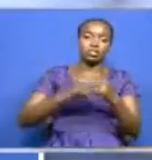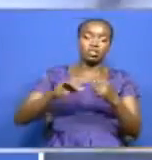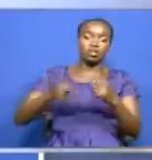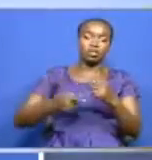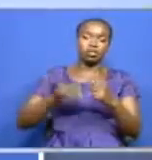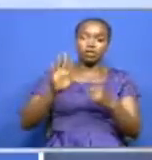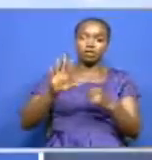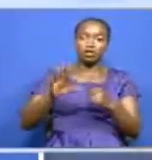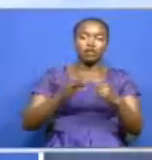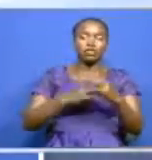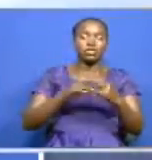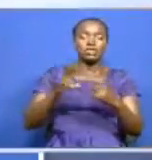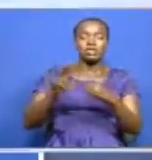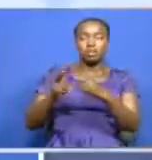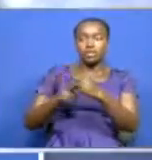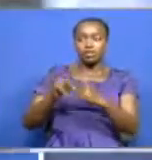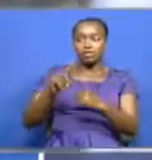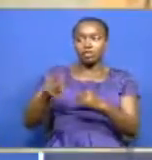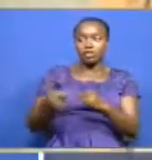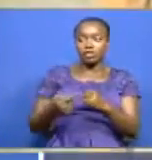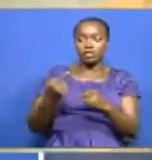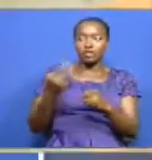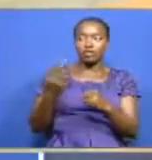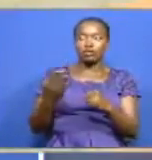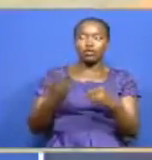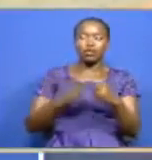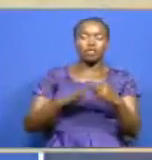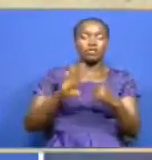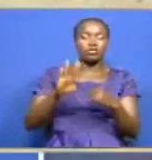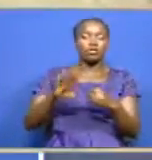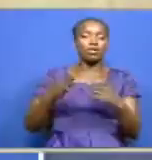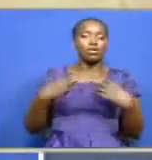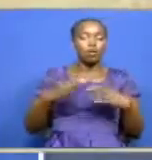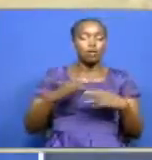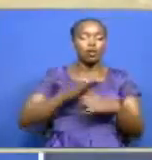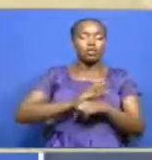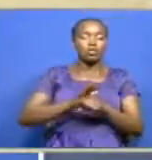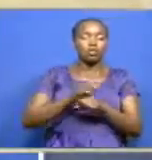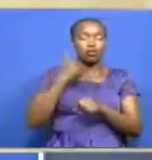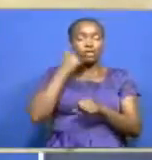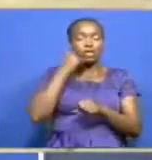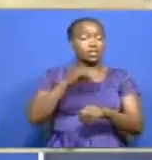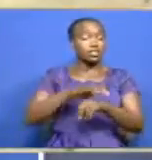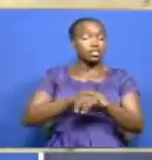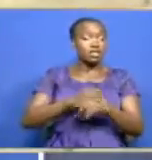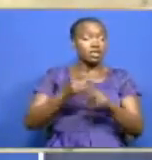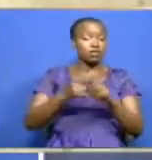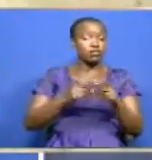58,587 after 1,494 people tested positive from a sample size of